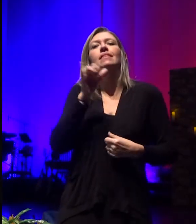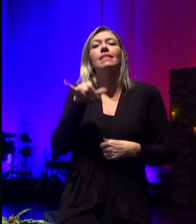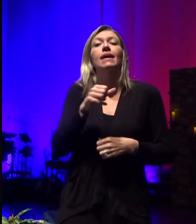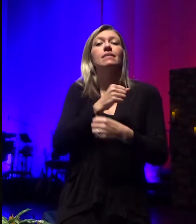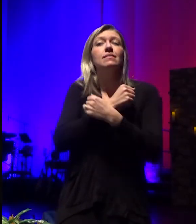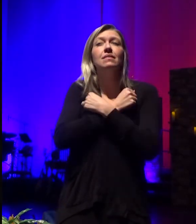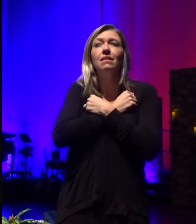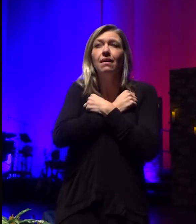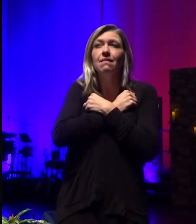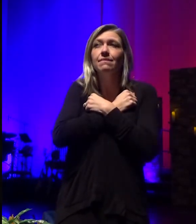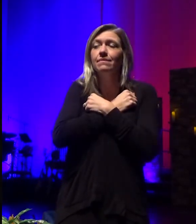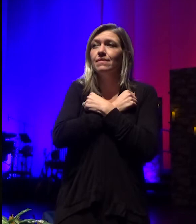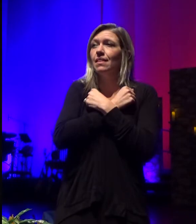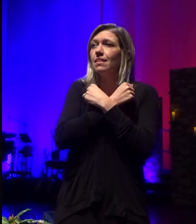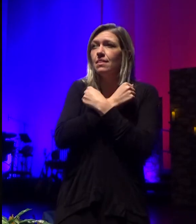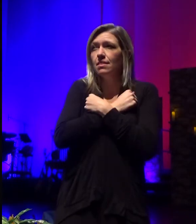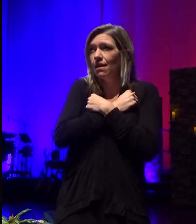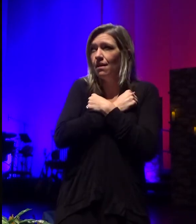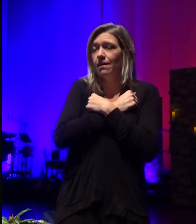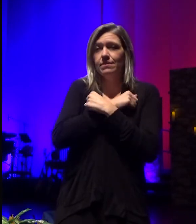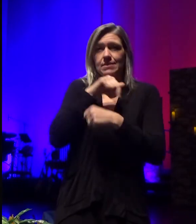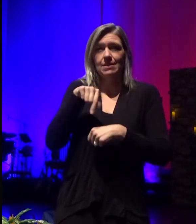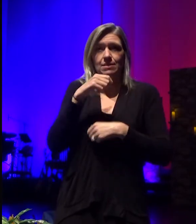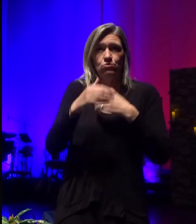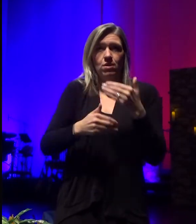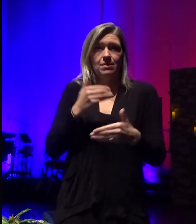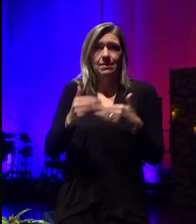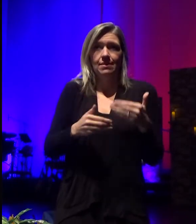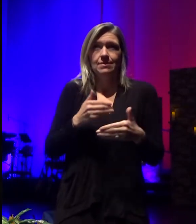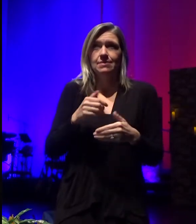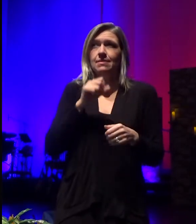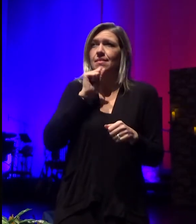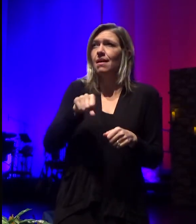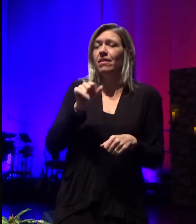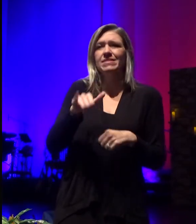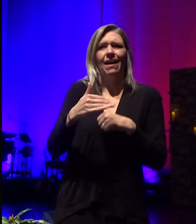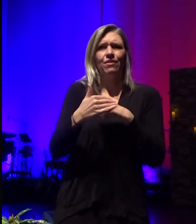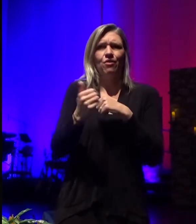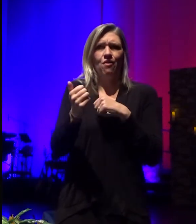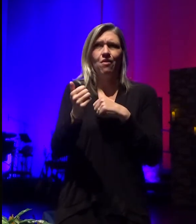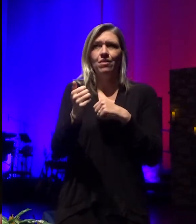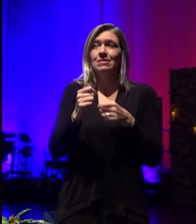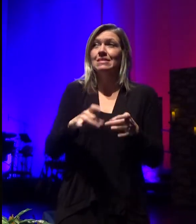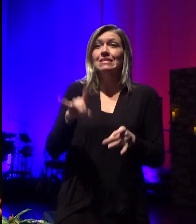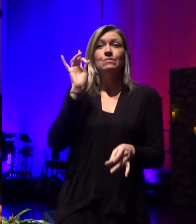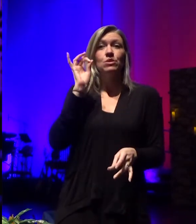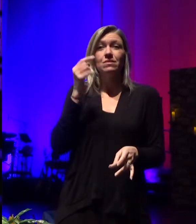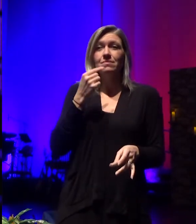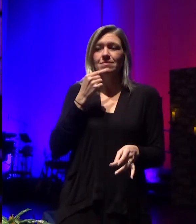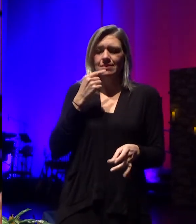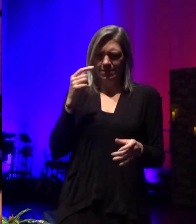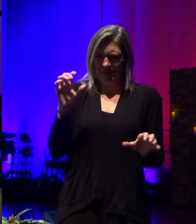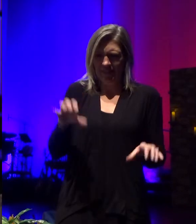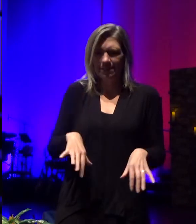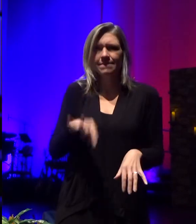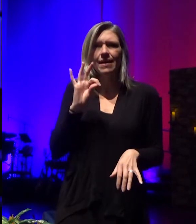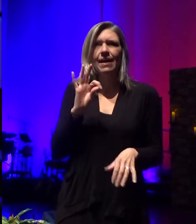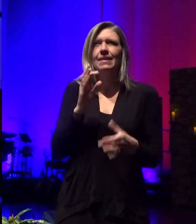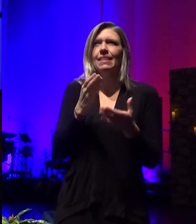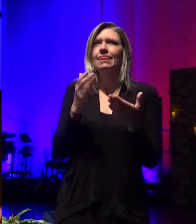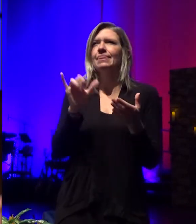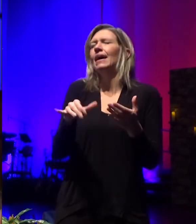loves this whole process. It loves that call. The Spirit says to us, find that which elevates